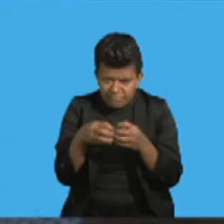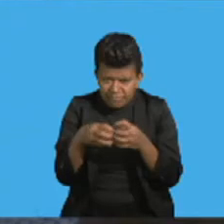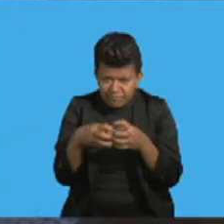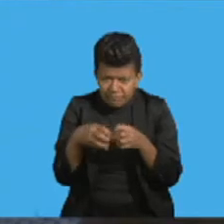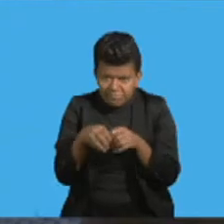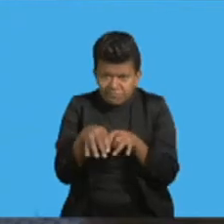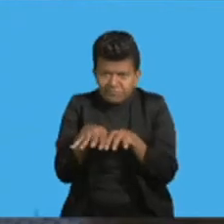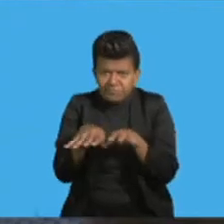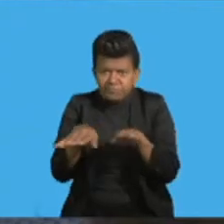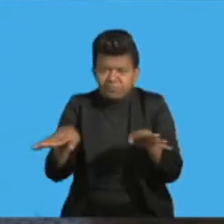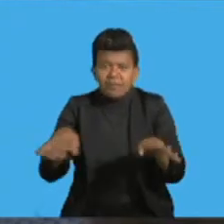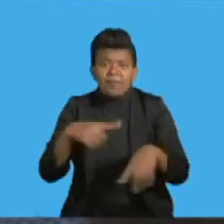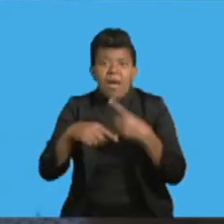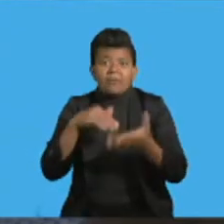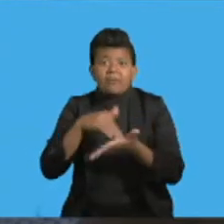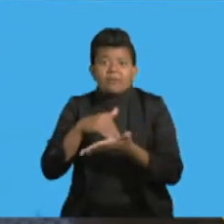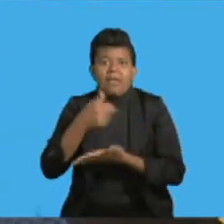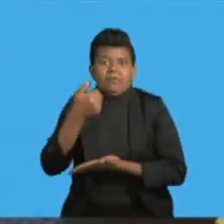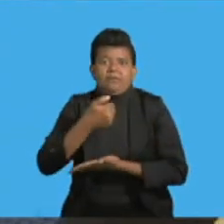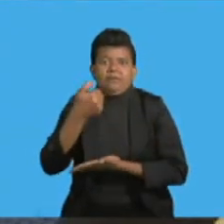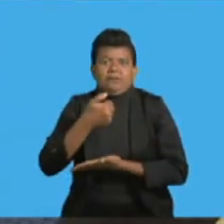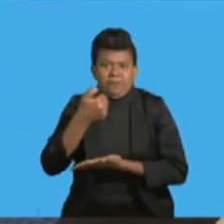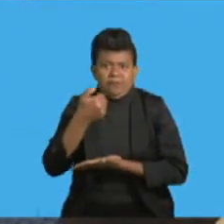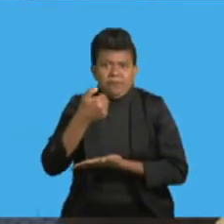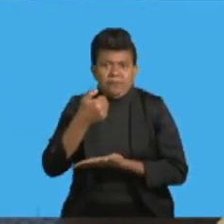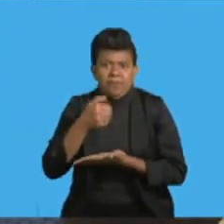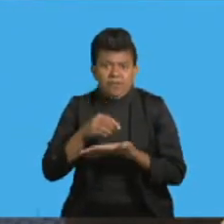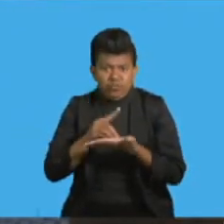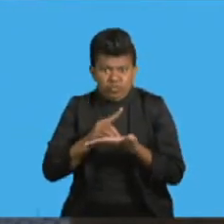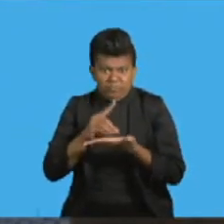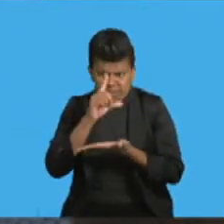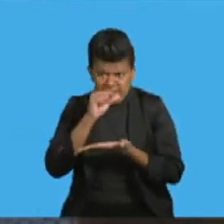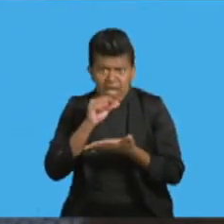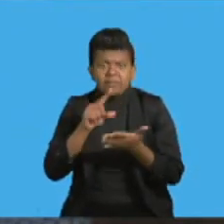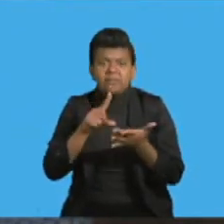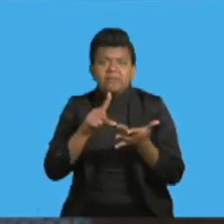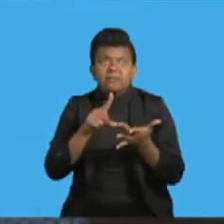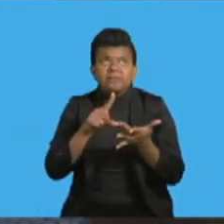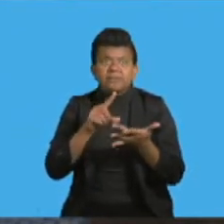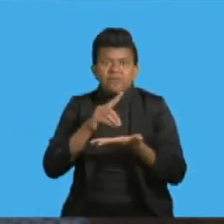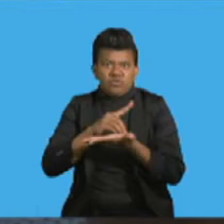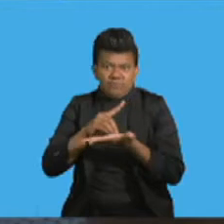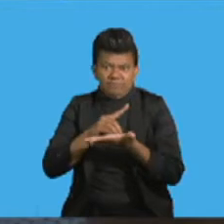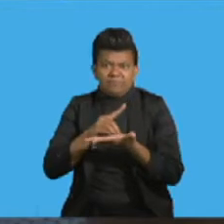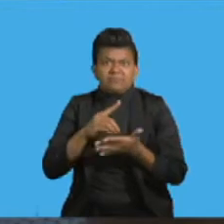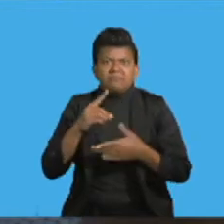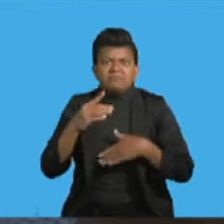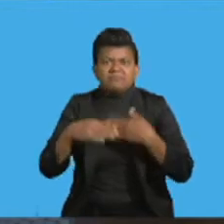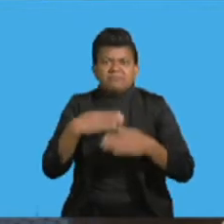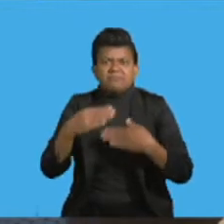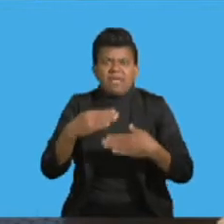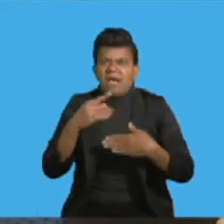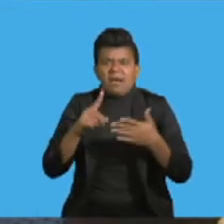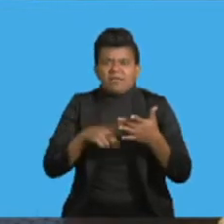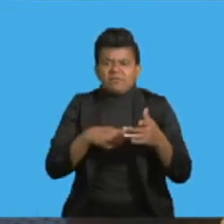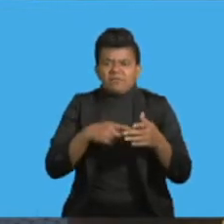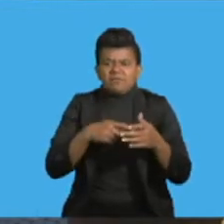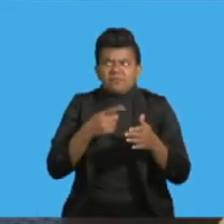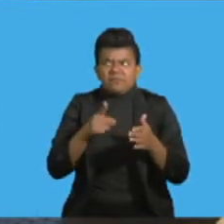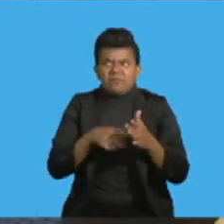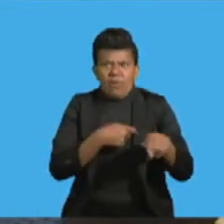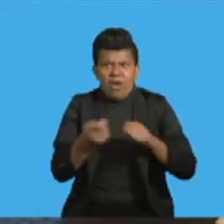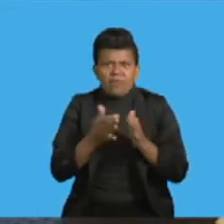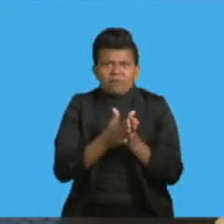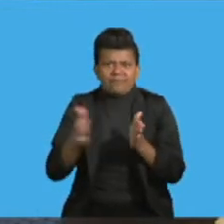cases and others that we suspect from January this year, with 18 requiring admission to CWM Hospital. The majority